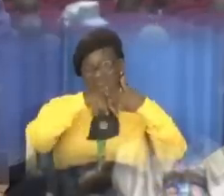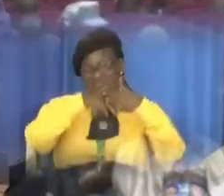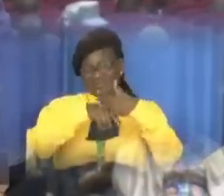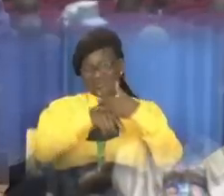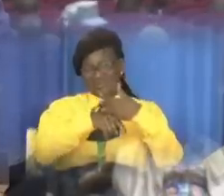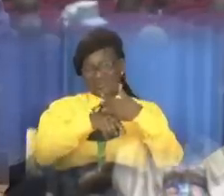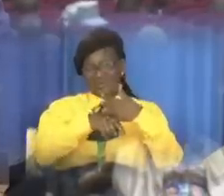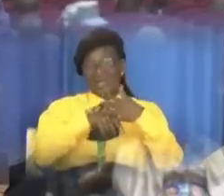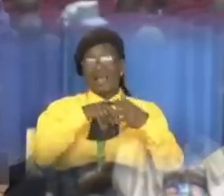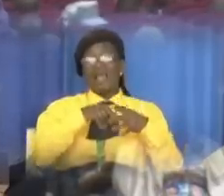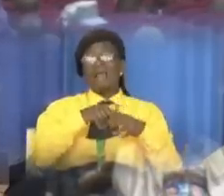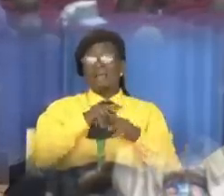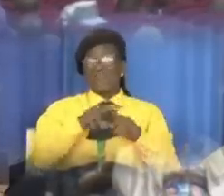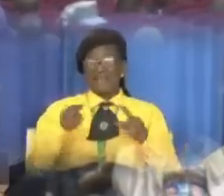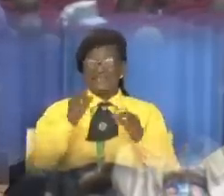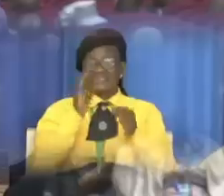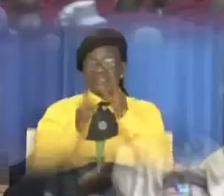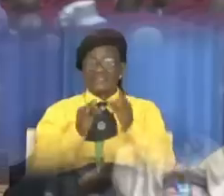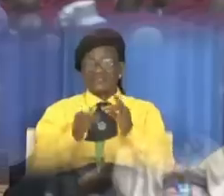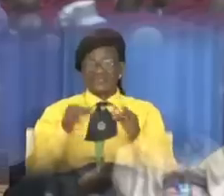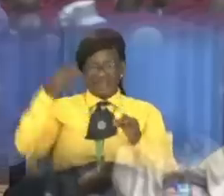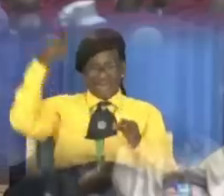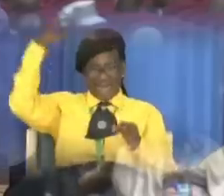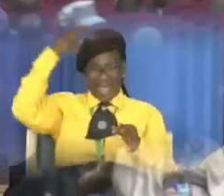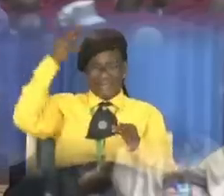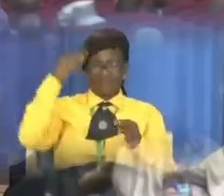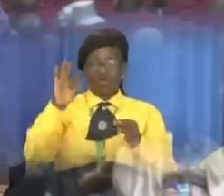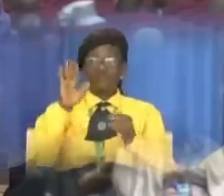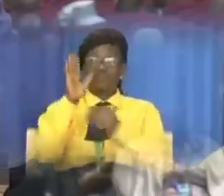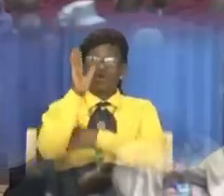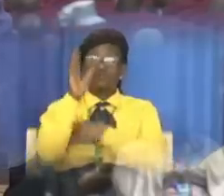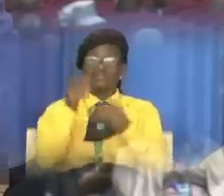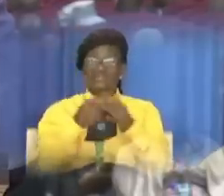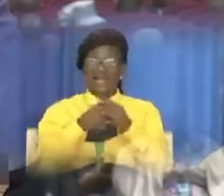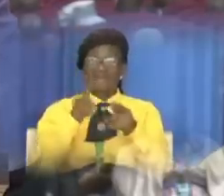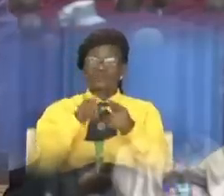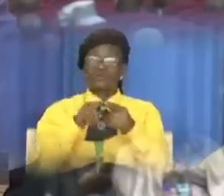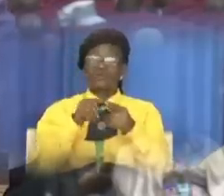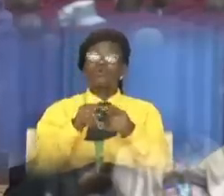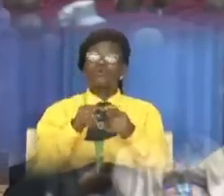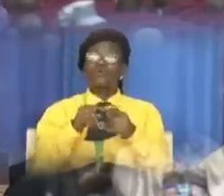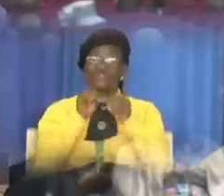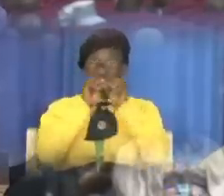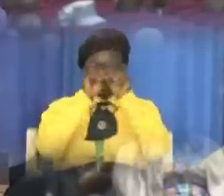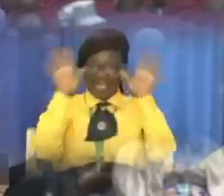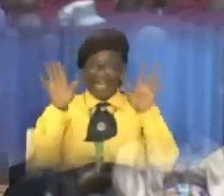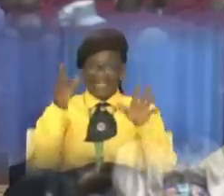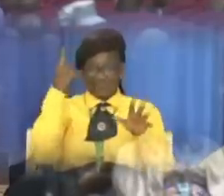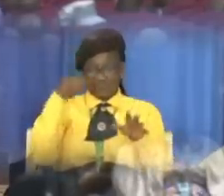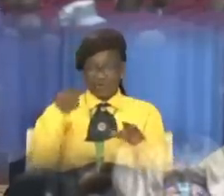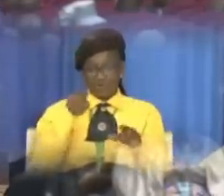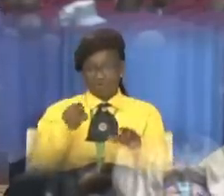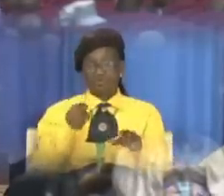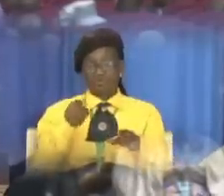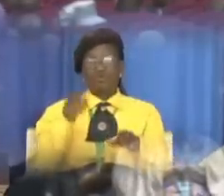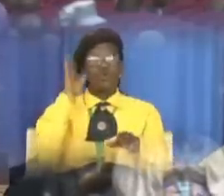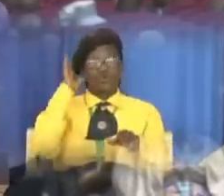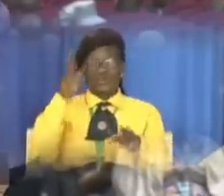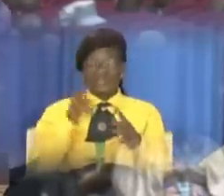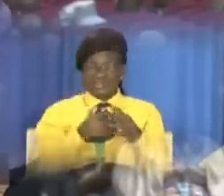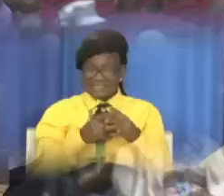But if the light of God begins to shine for you, then you begin to see what ordinary eyes cannot